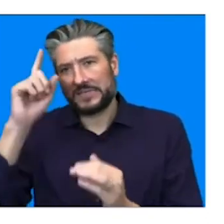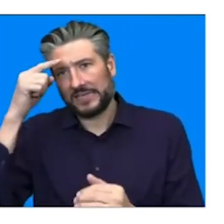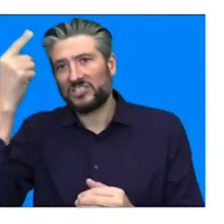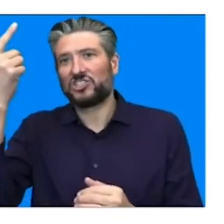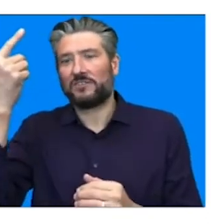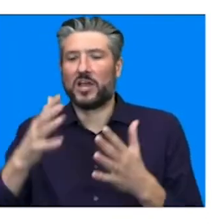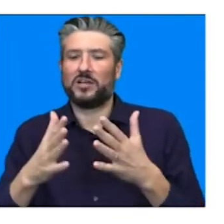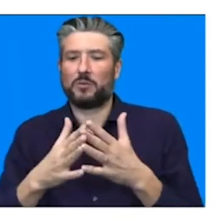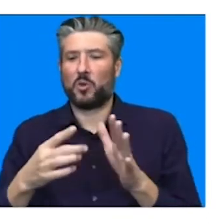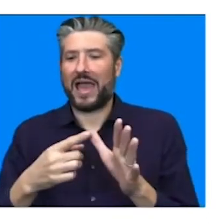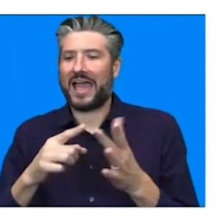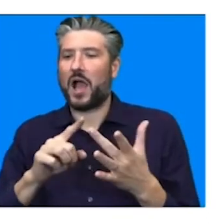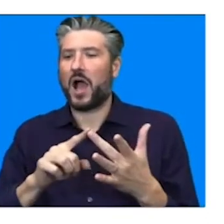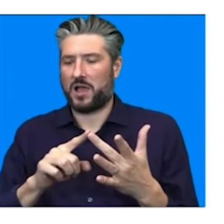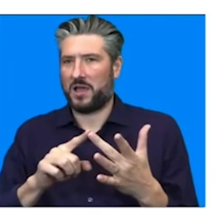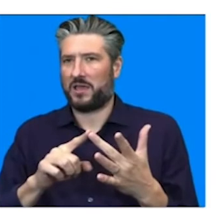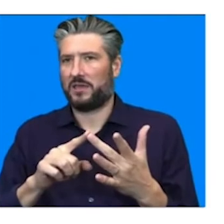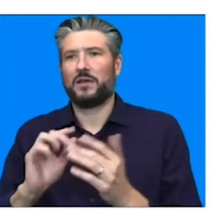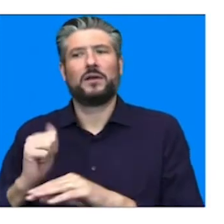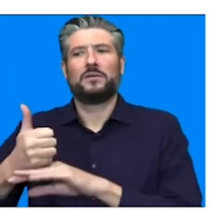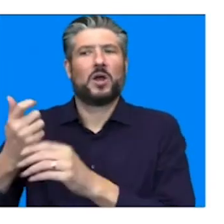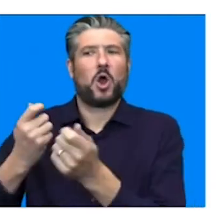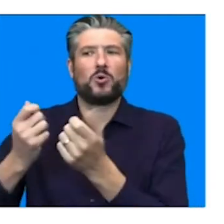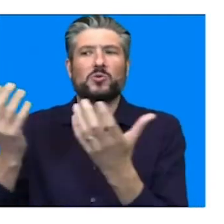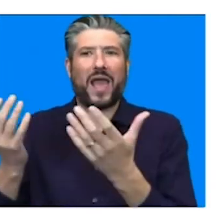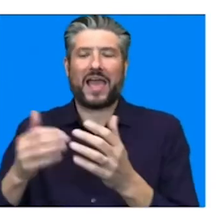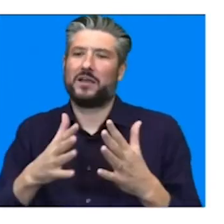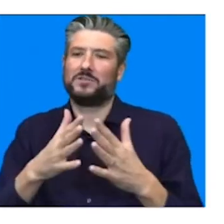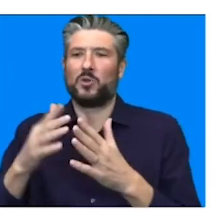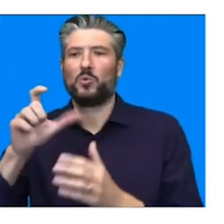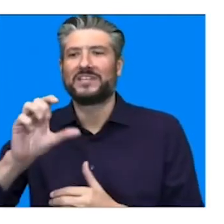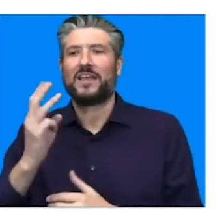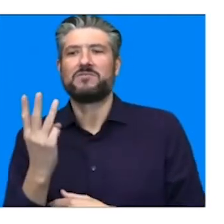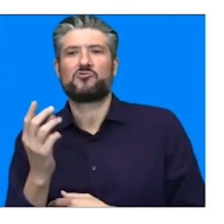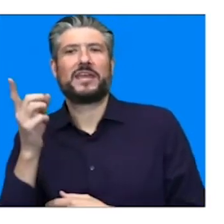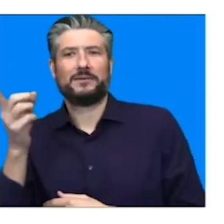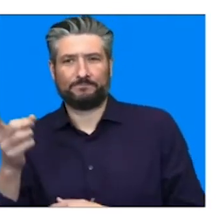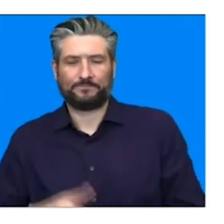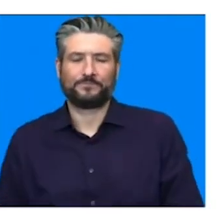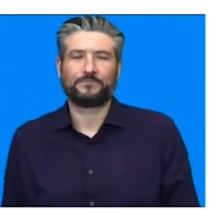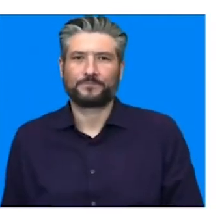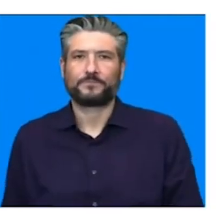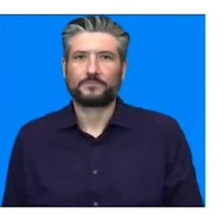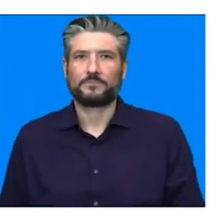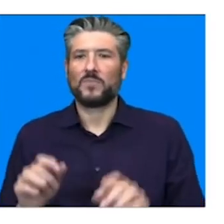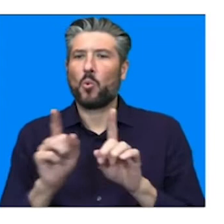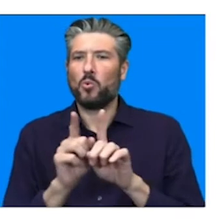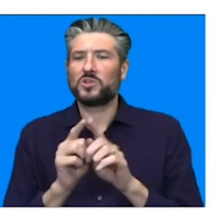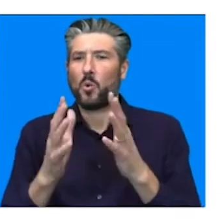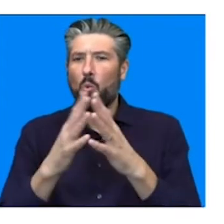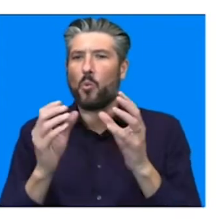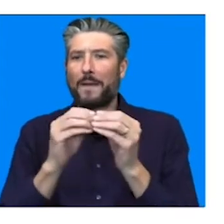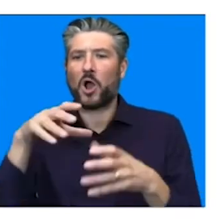hosted by W3C, the World Wide Web Consortium, the Web Content